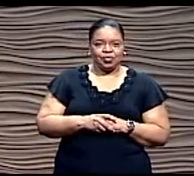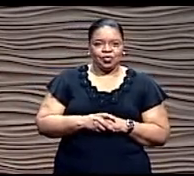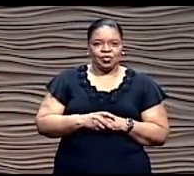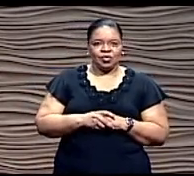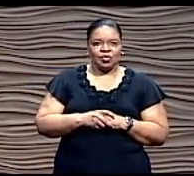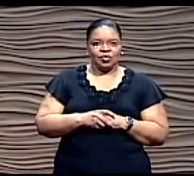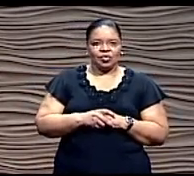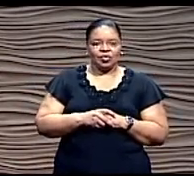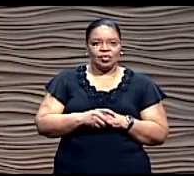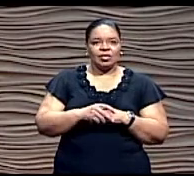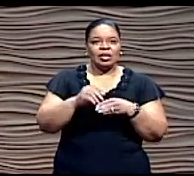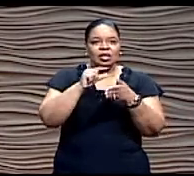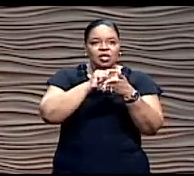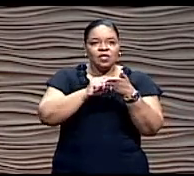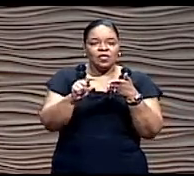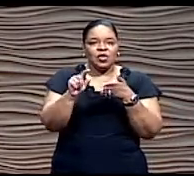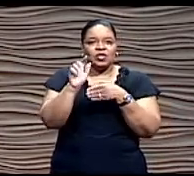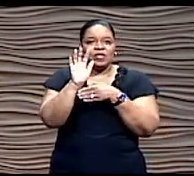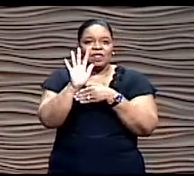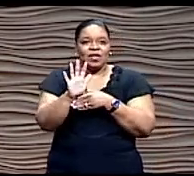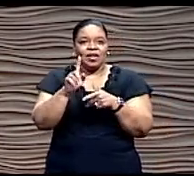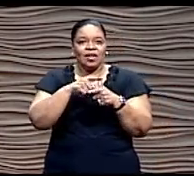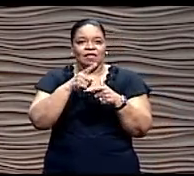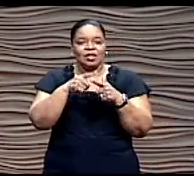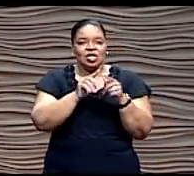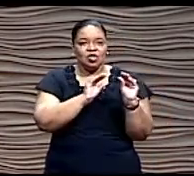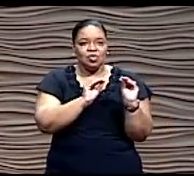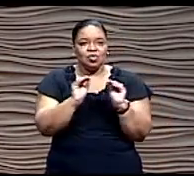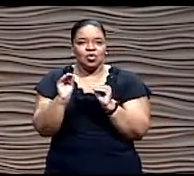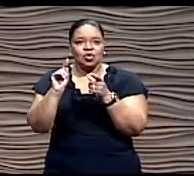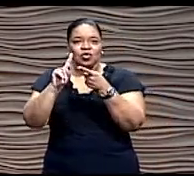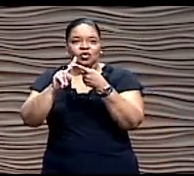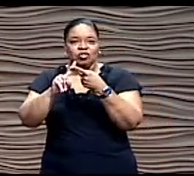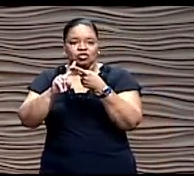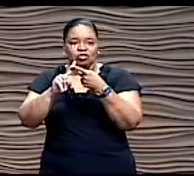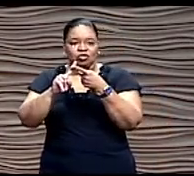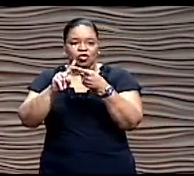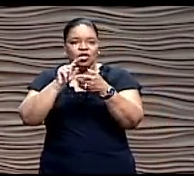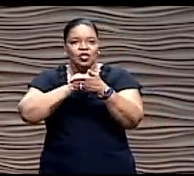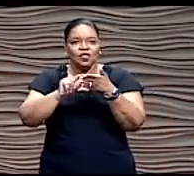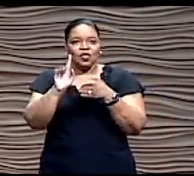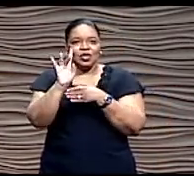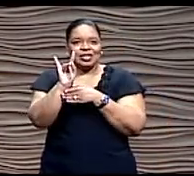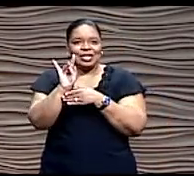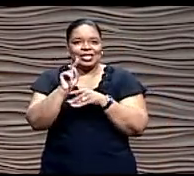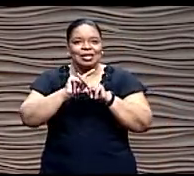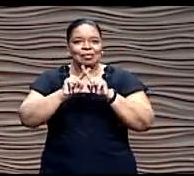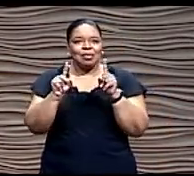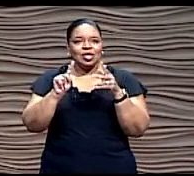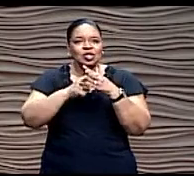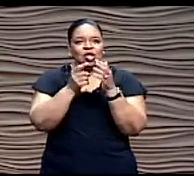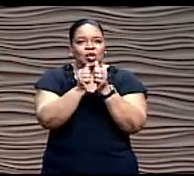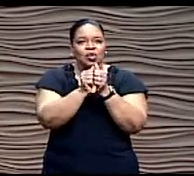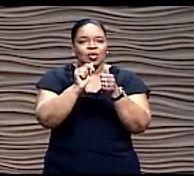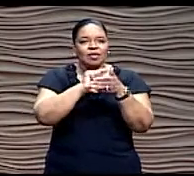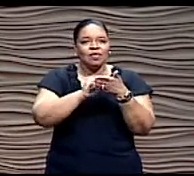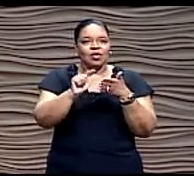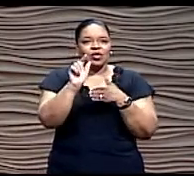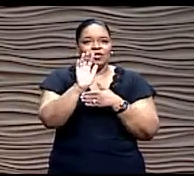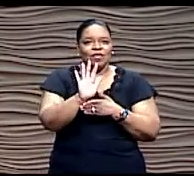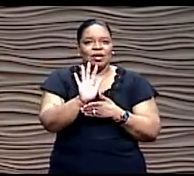You look at verse 5, then you go on through to verse 18, but beginning at verse